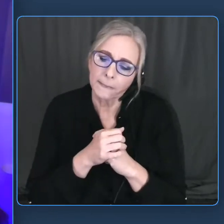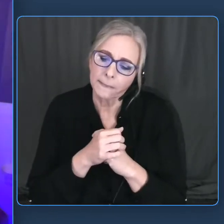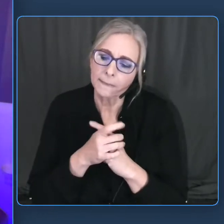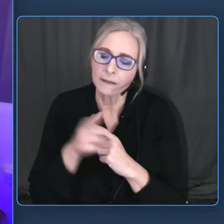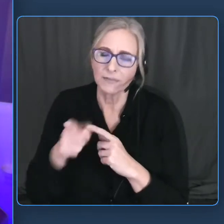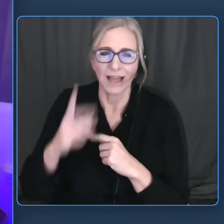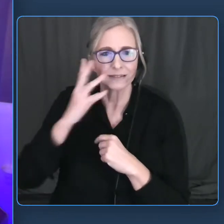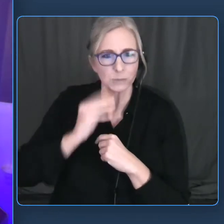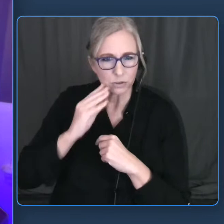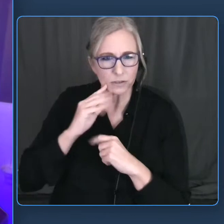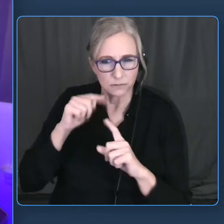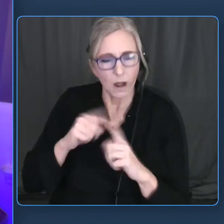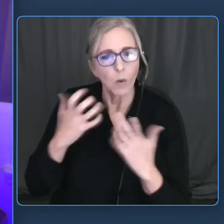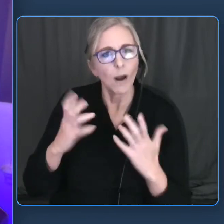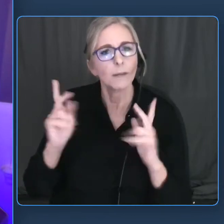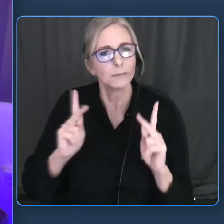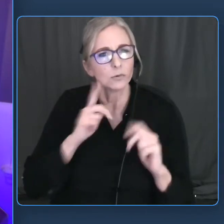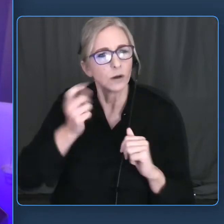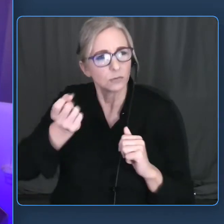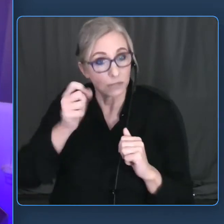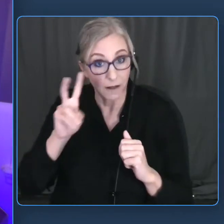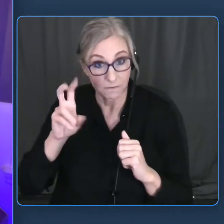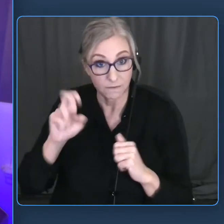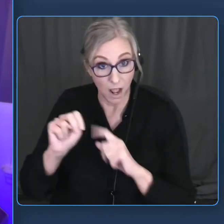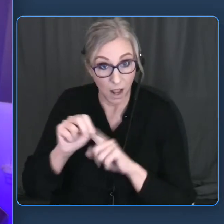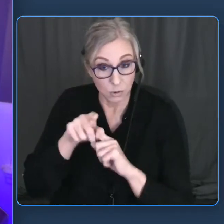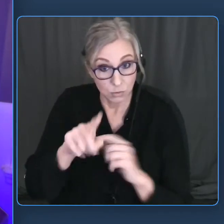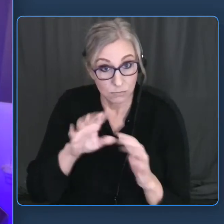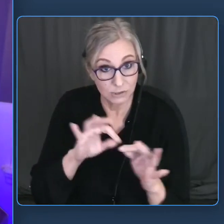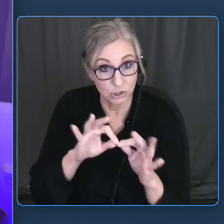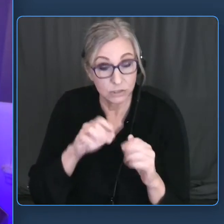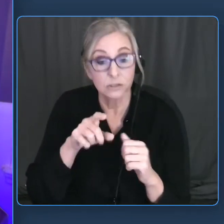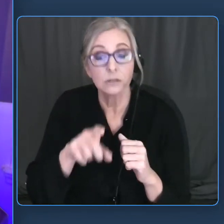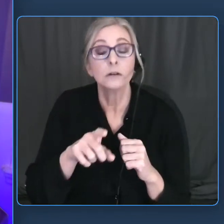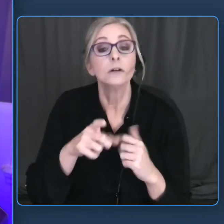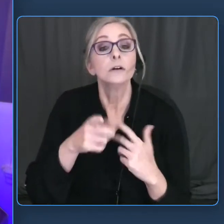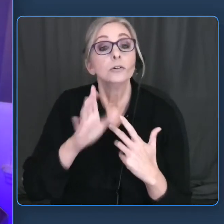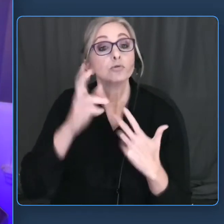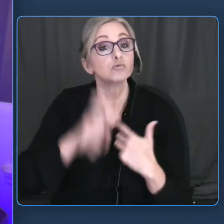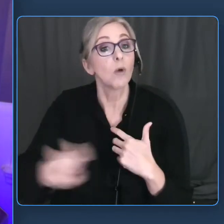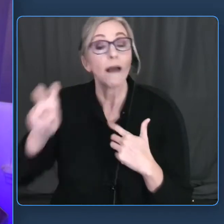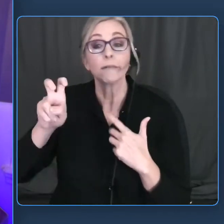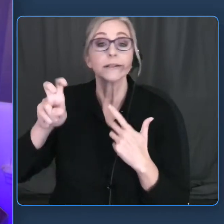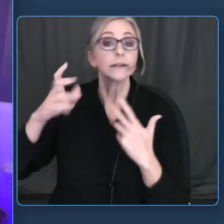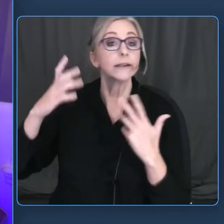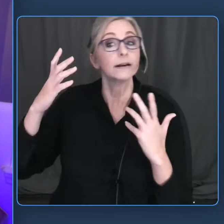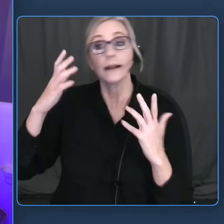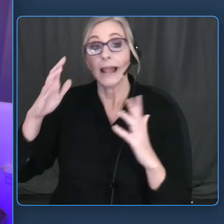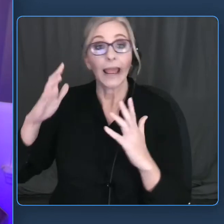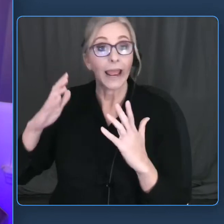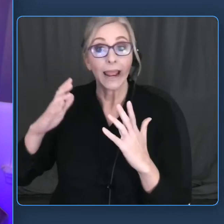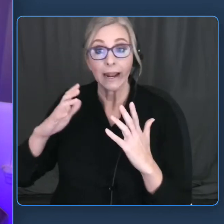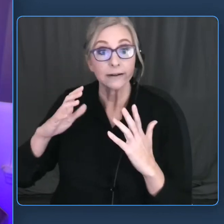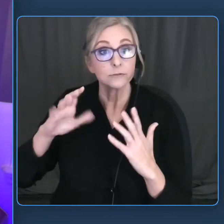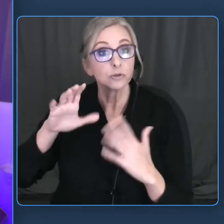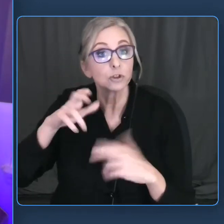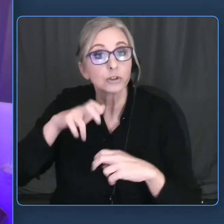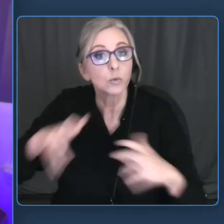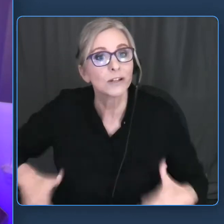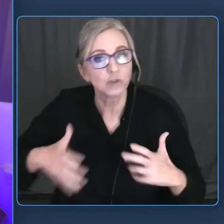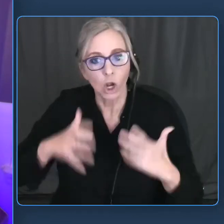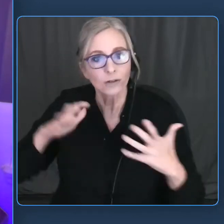the experience. I want people to understand. So Vaughn, you mentioned, you're traveling somewhere and your chair is